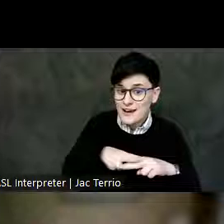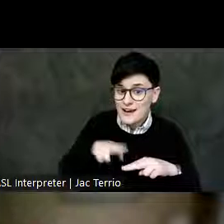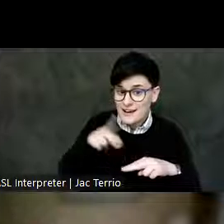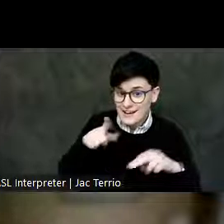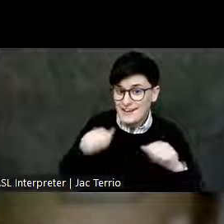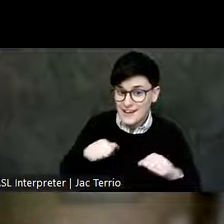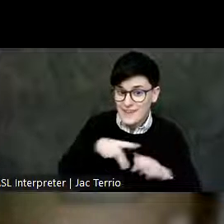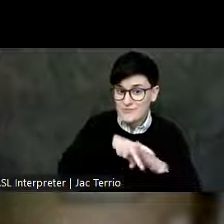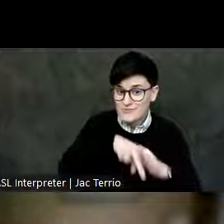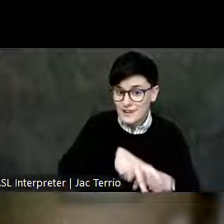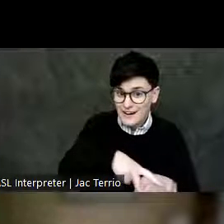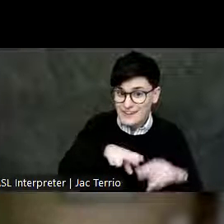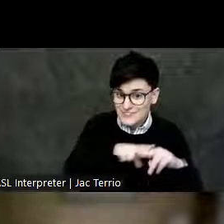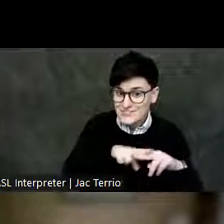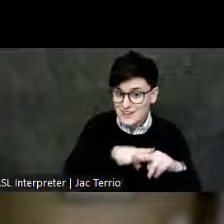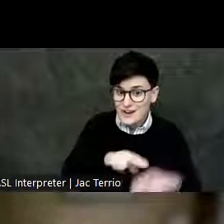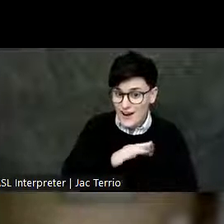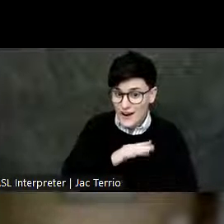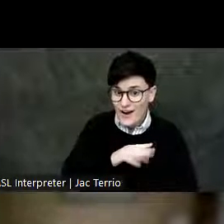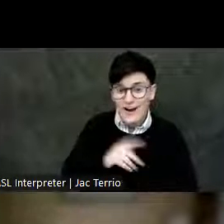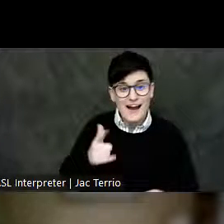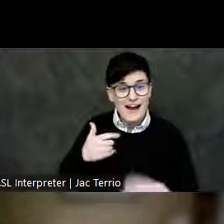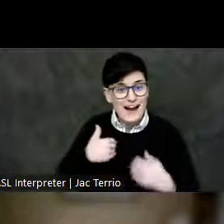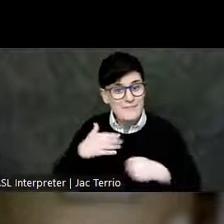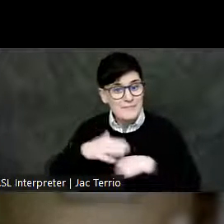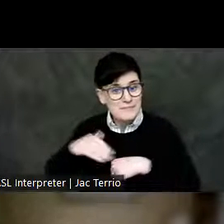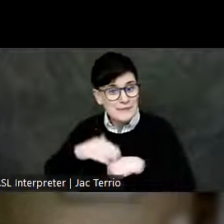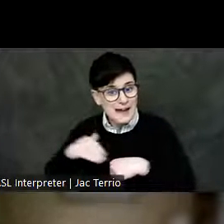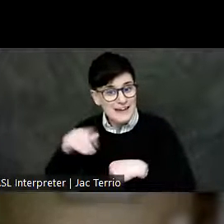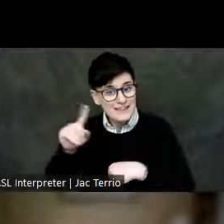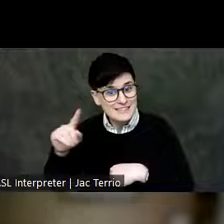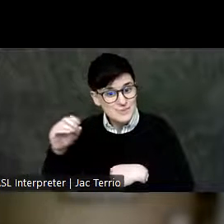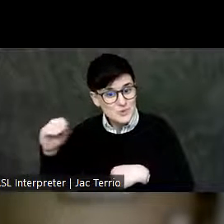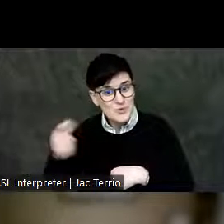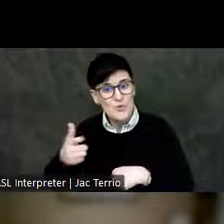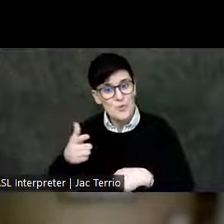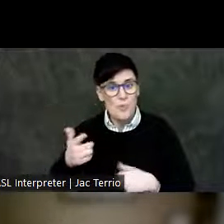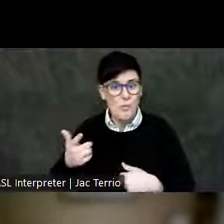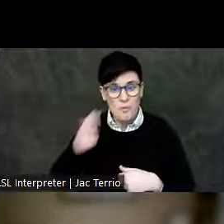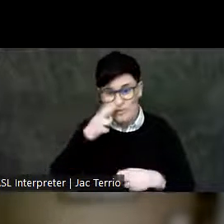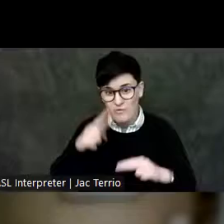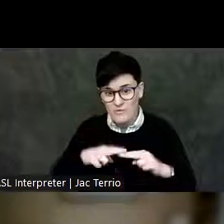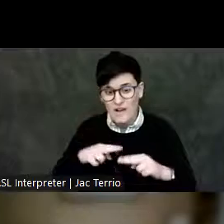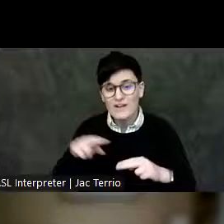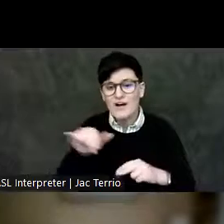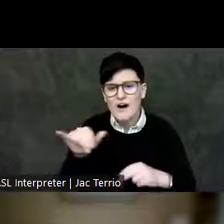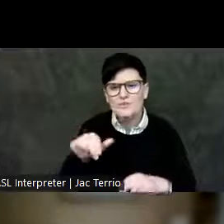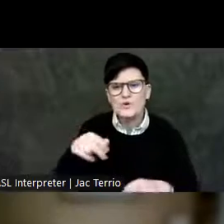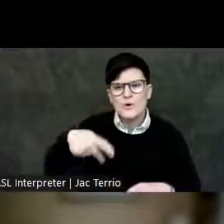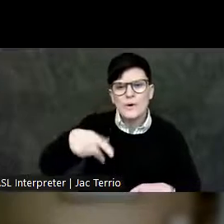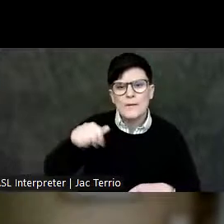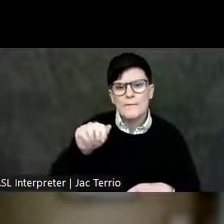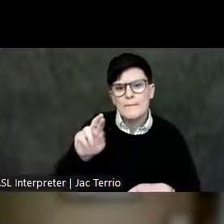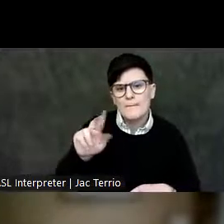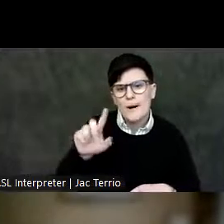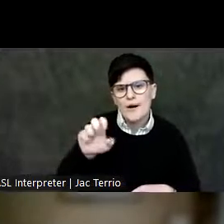and it's like a petting zoo, and it's pretty fun. There's also Parley Farm in Tingsboro